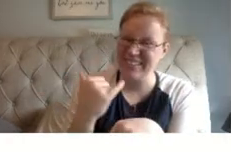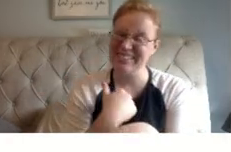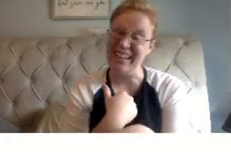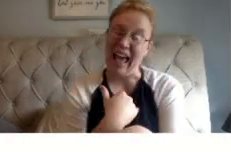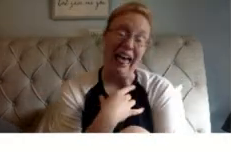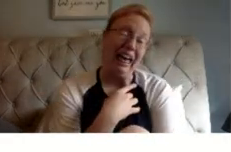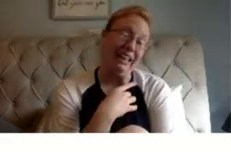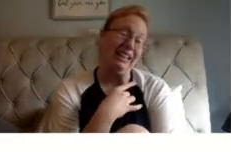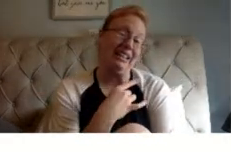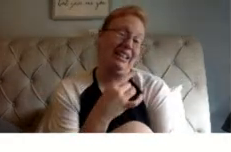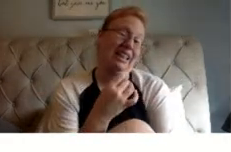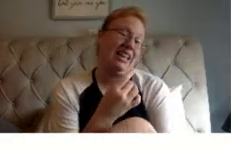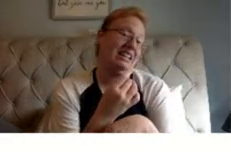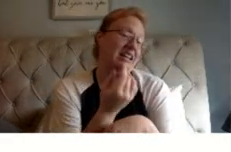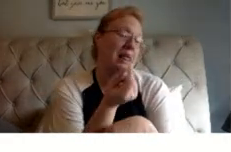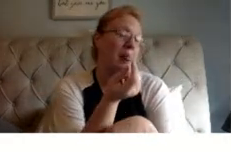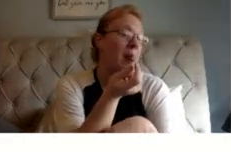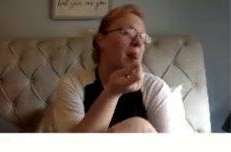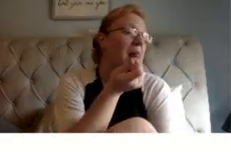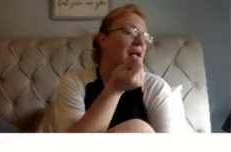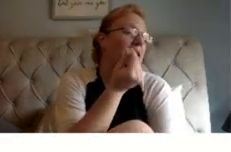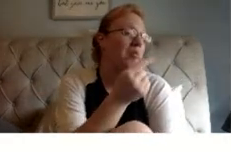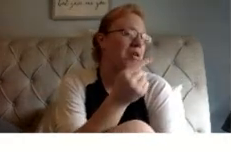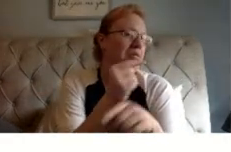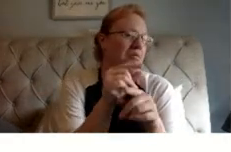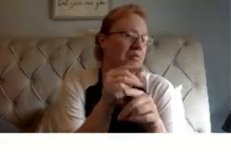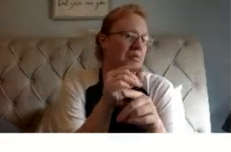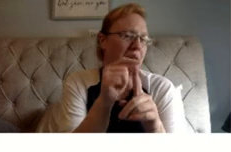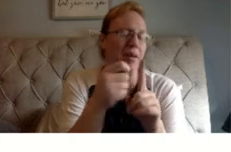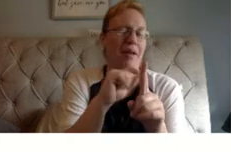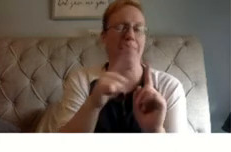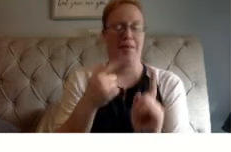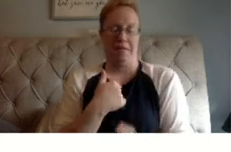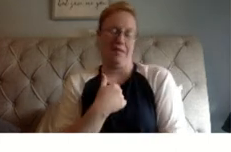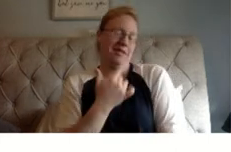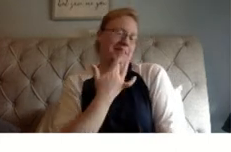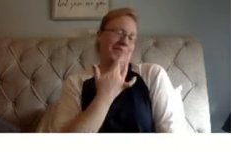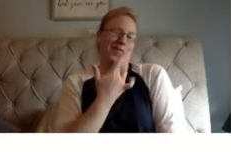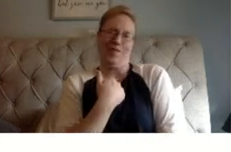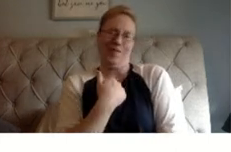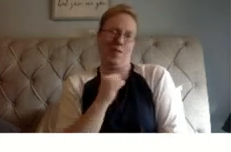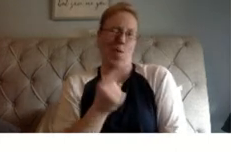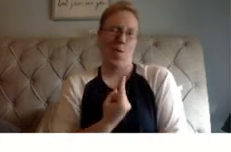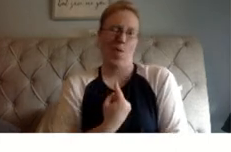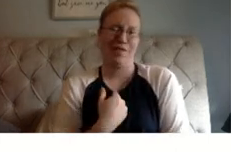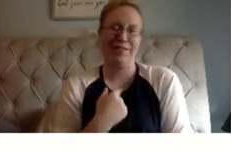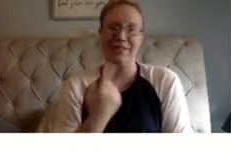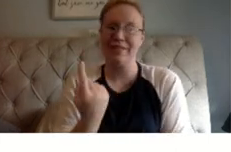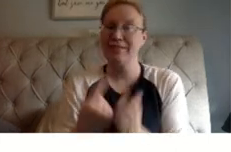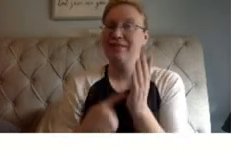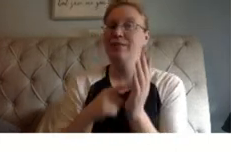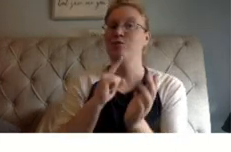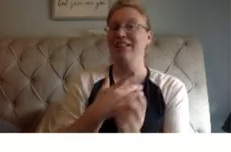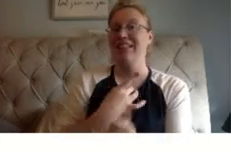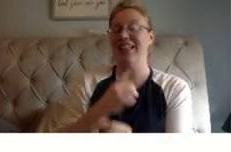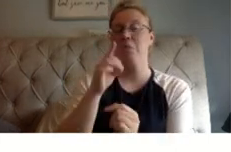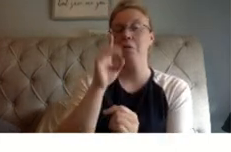like somewhat green bananas. That's just a personal preference of mine. Some people like bananas when they're really ripe and they're